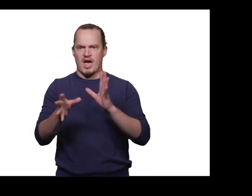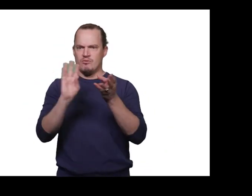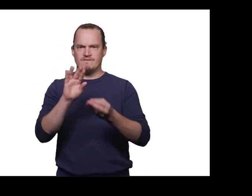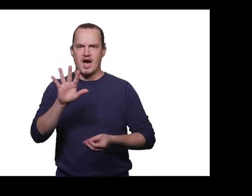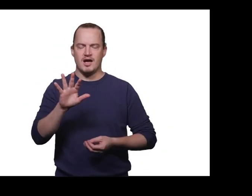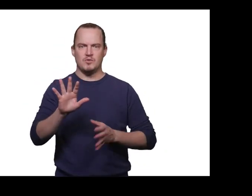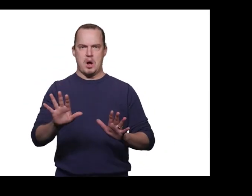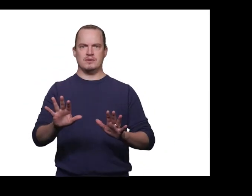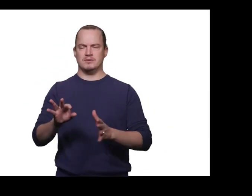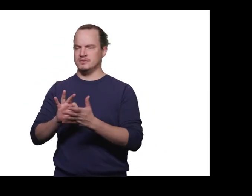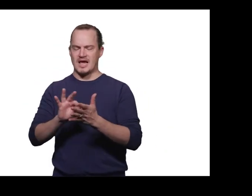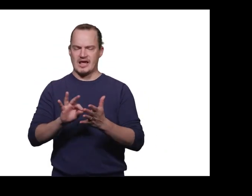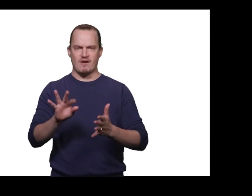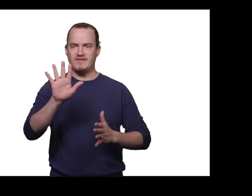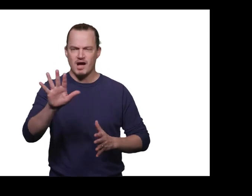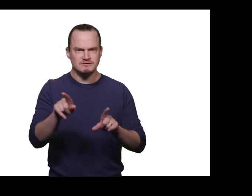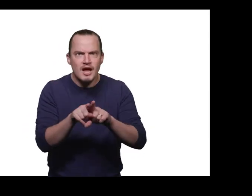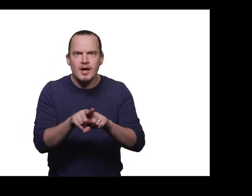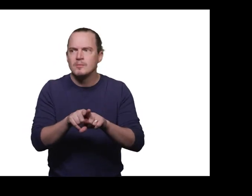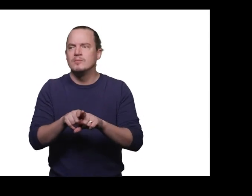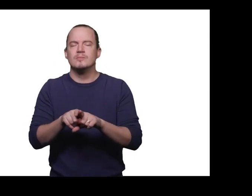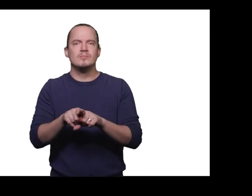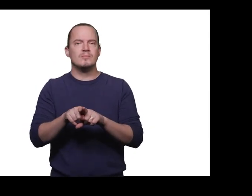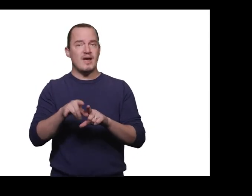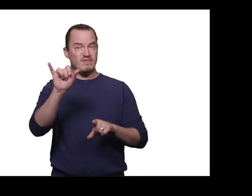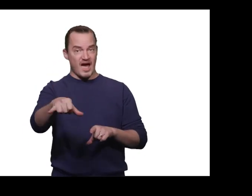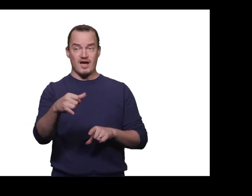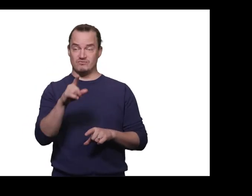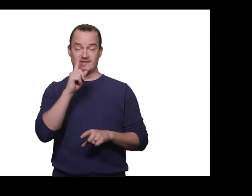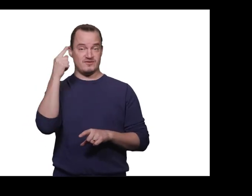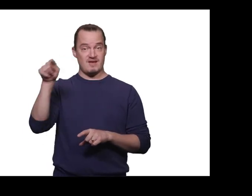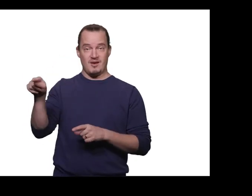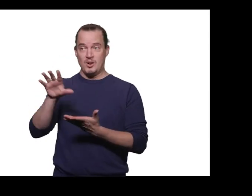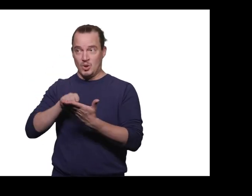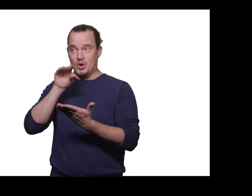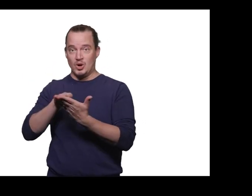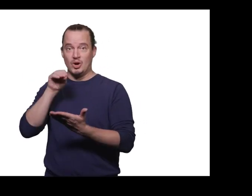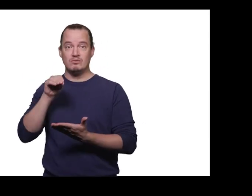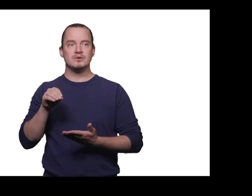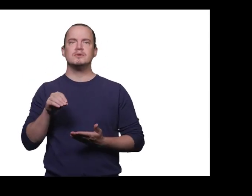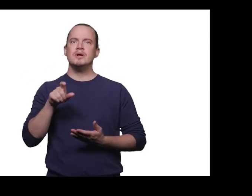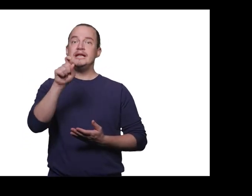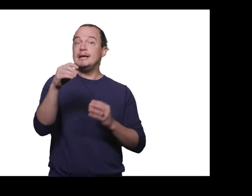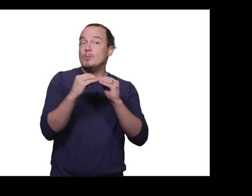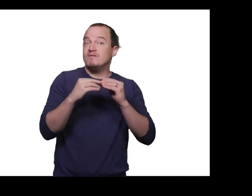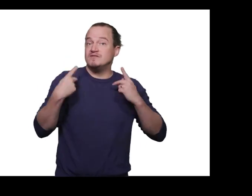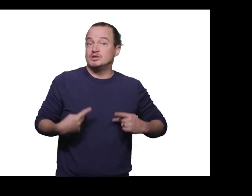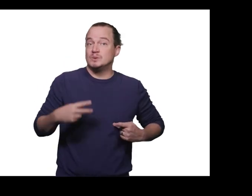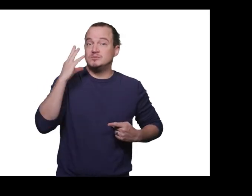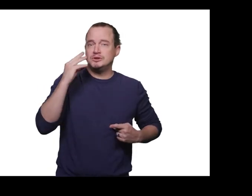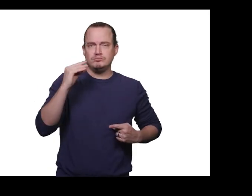time is a revelation. If we were needing more of